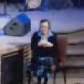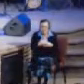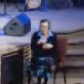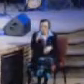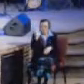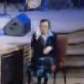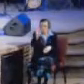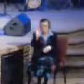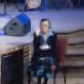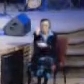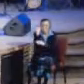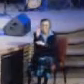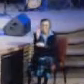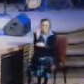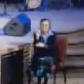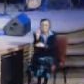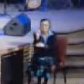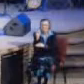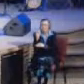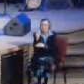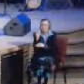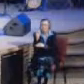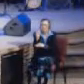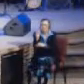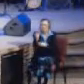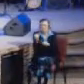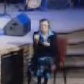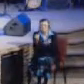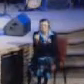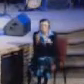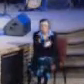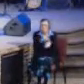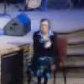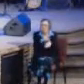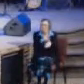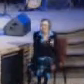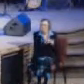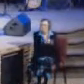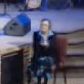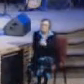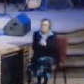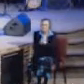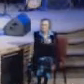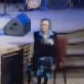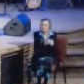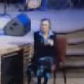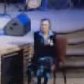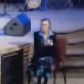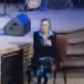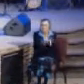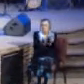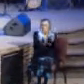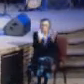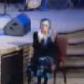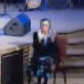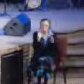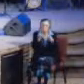Your victory is oftentimes followed by a great defeat.